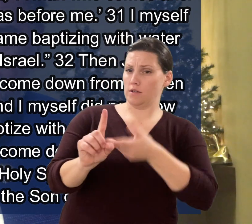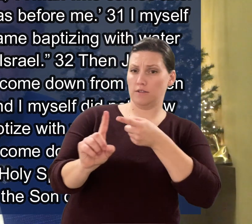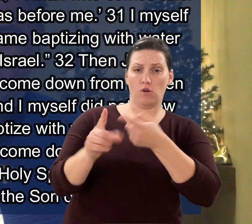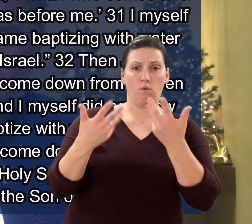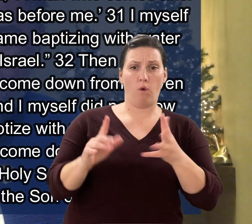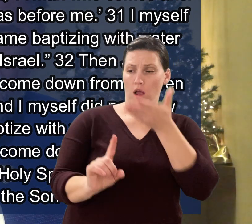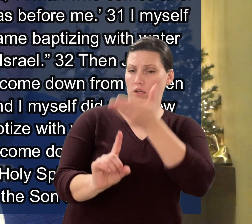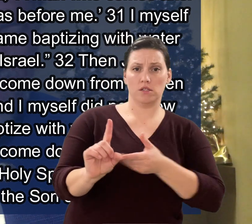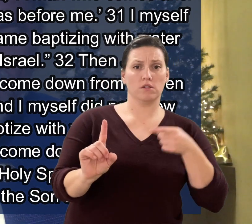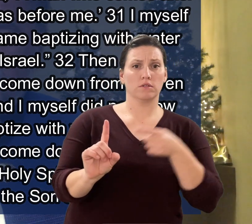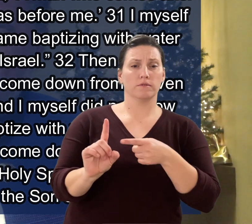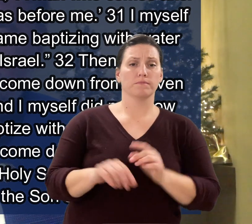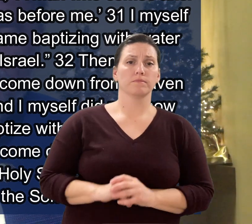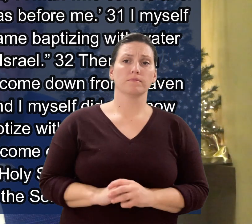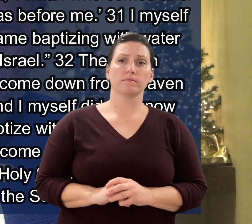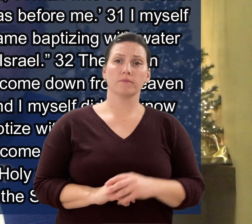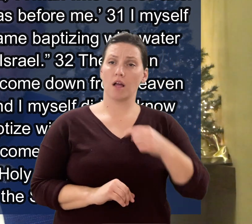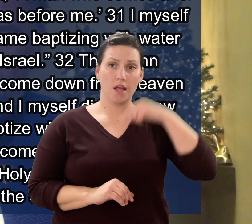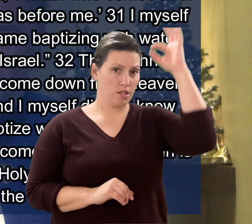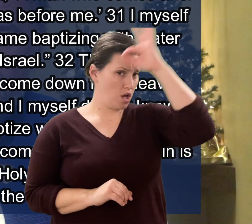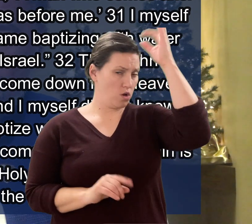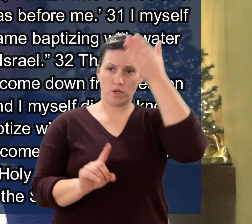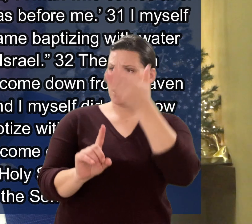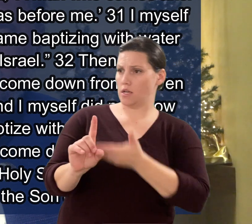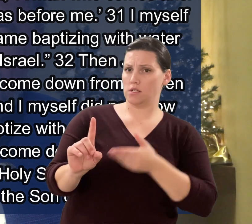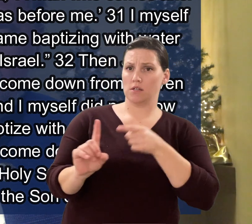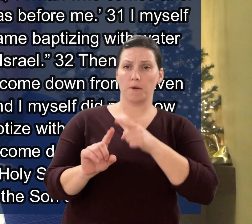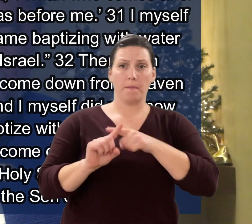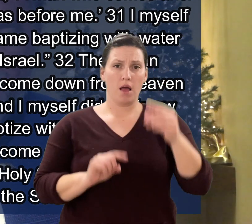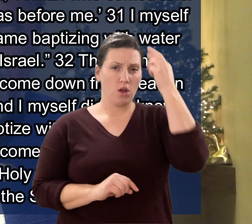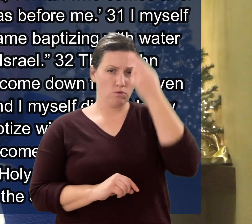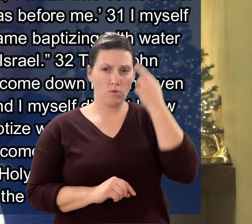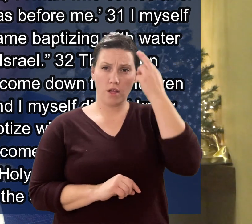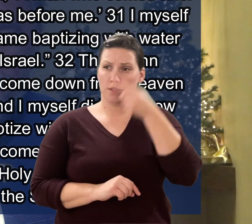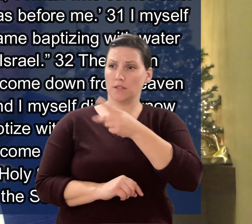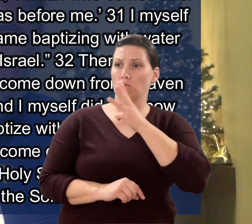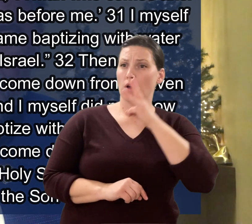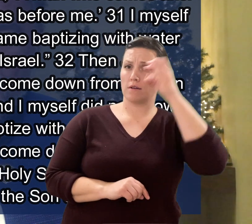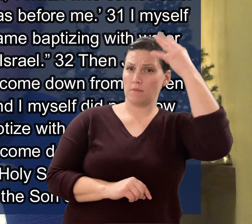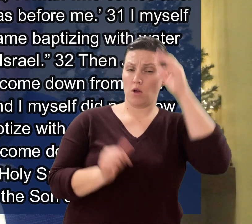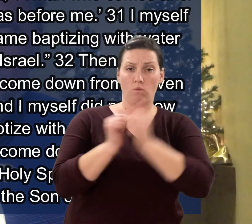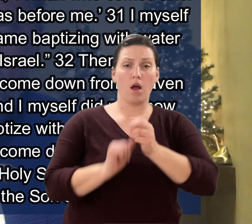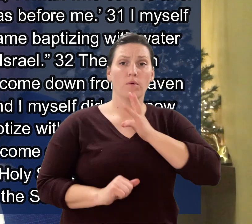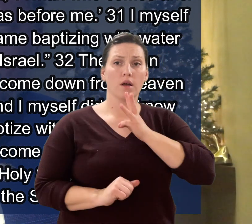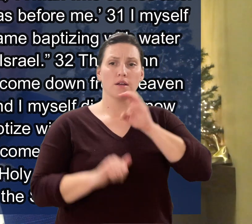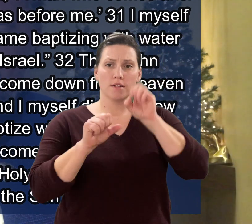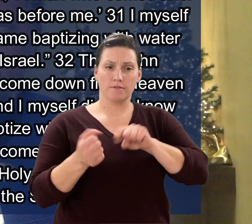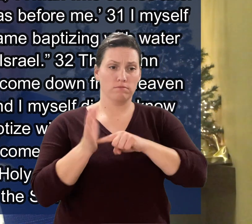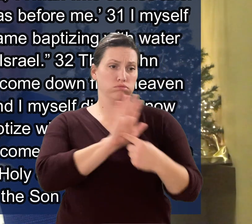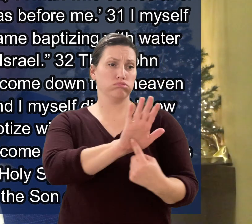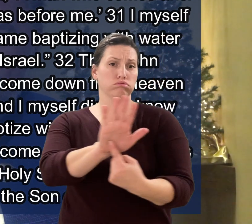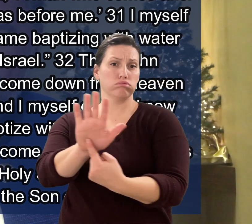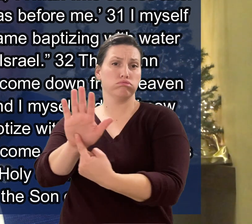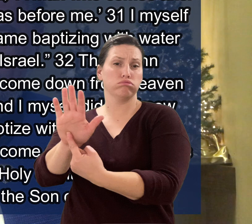me.' I myself did not know him, but the reason I came baptizing with water was that he might be